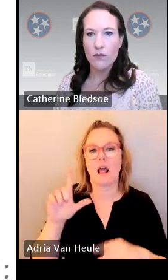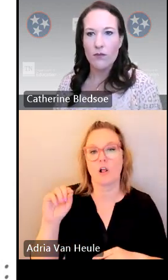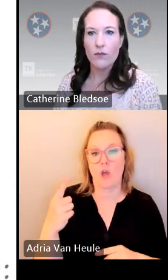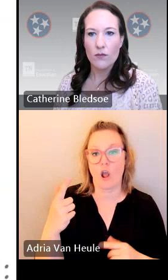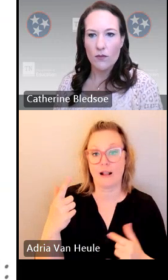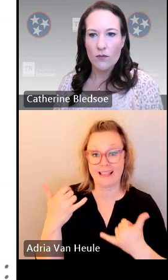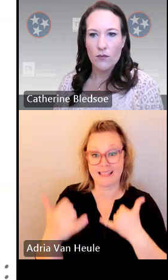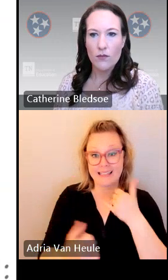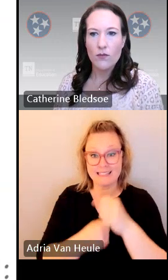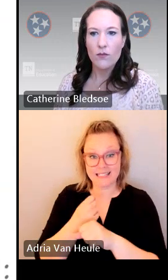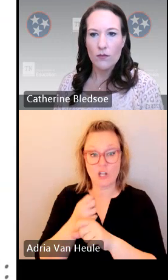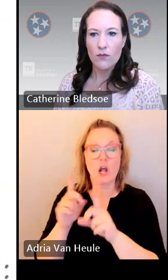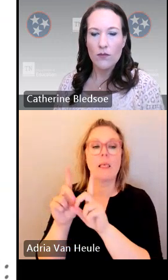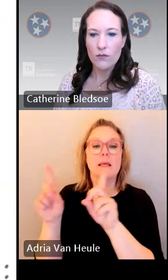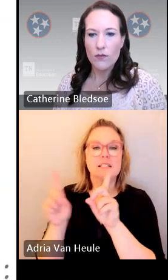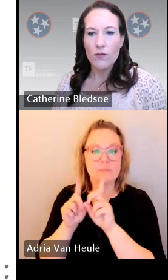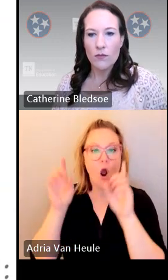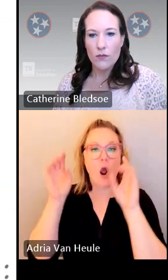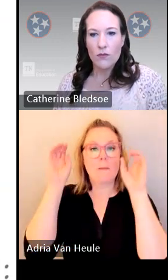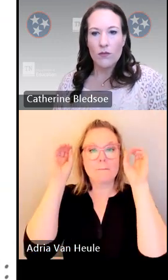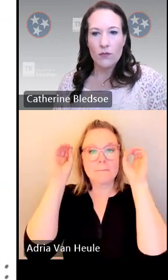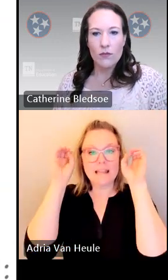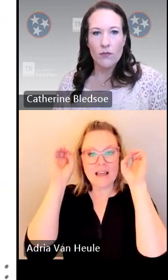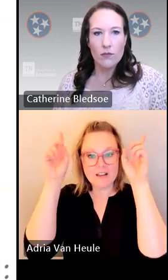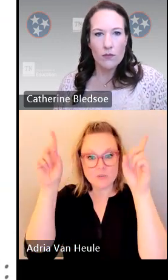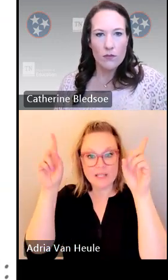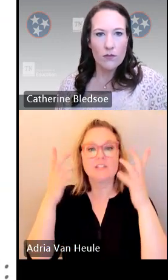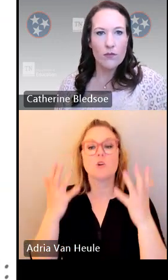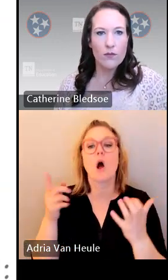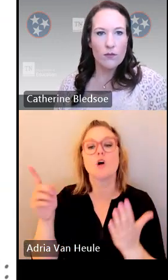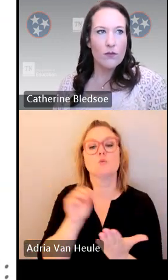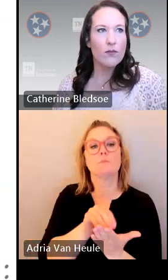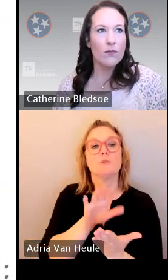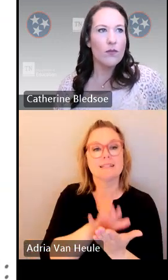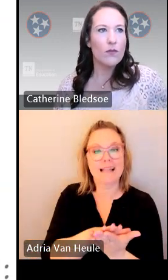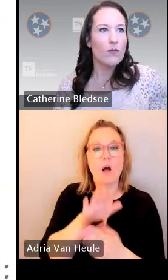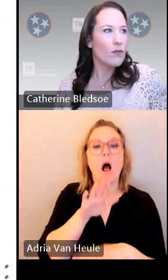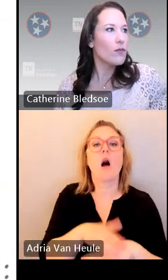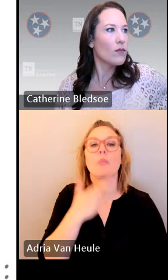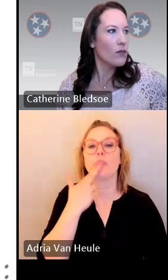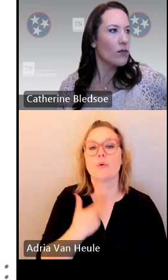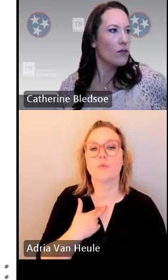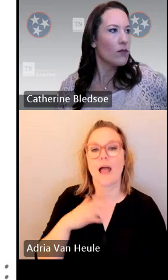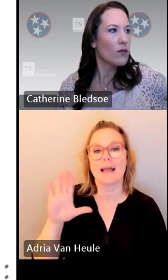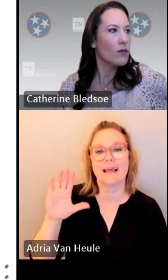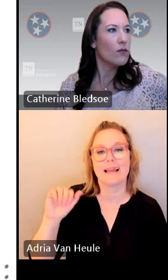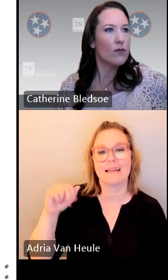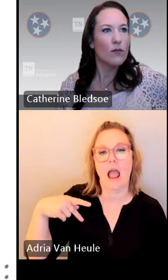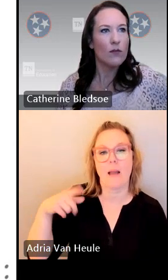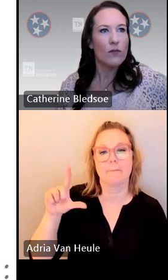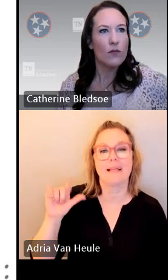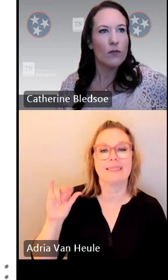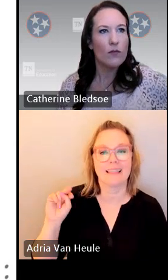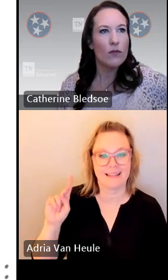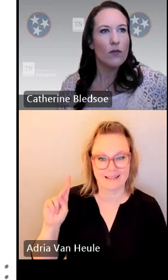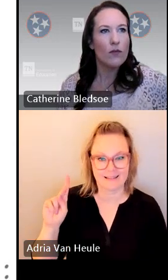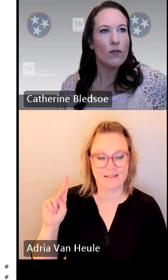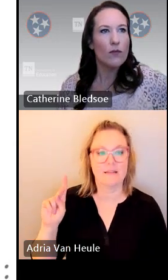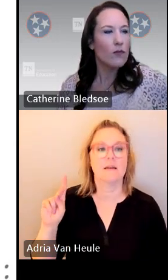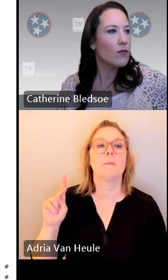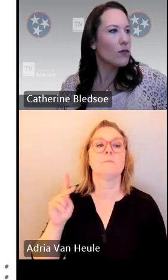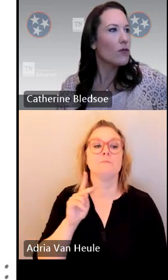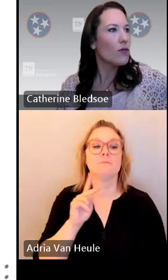different. The Department of Education would like for you to put it on that red cap link contact. And in addition to